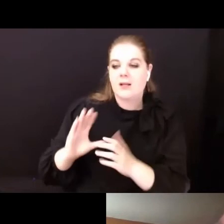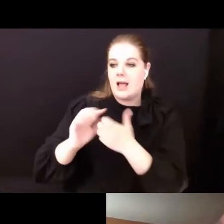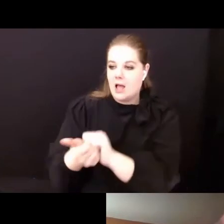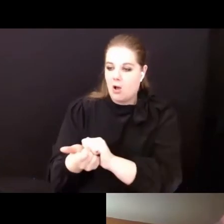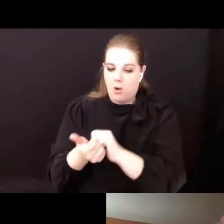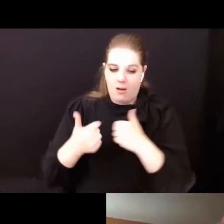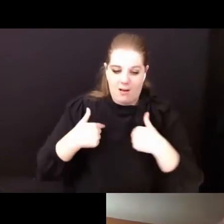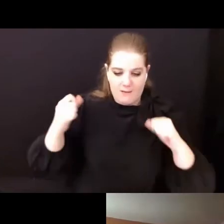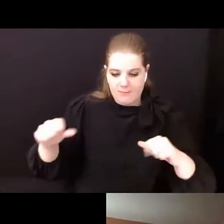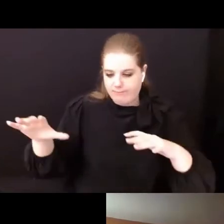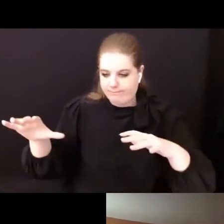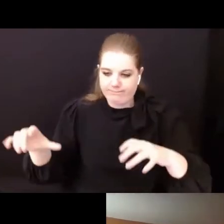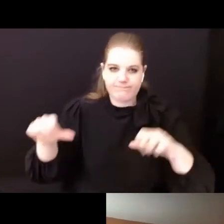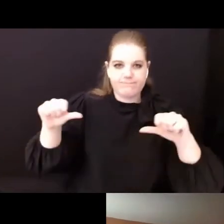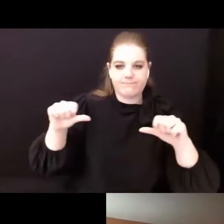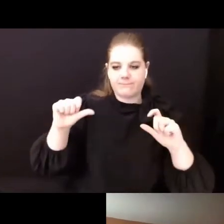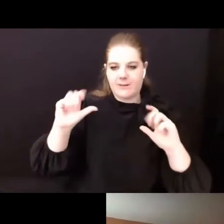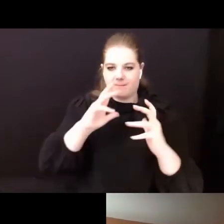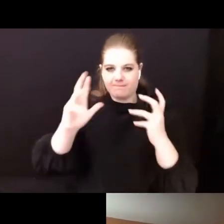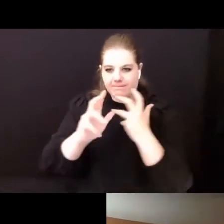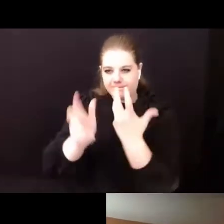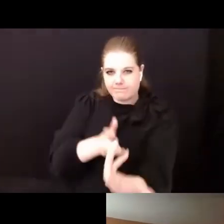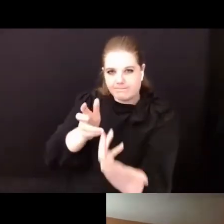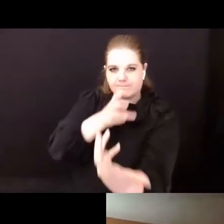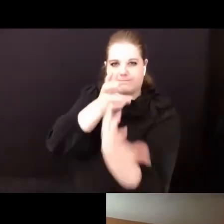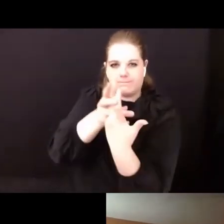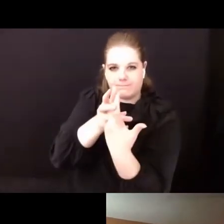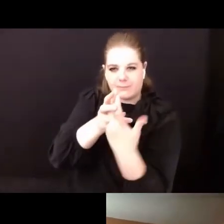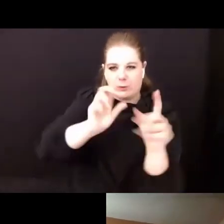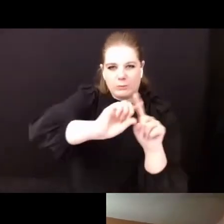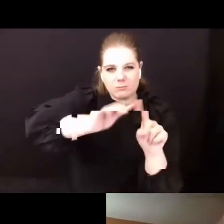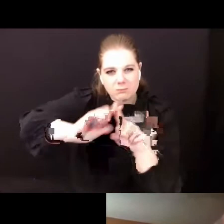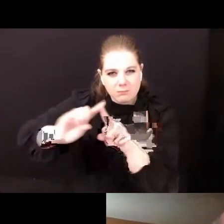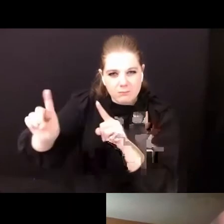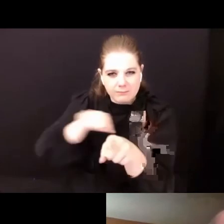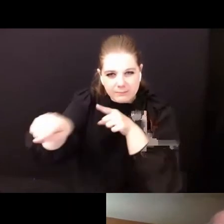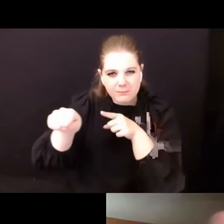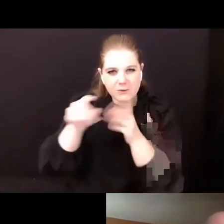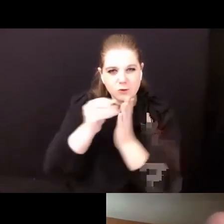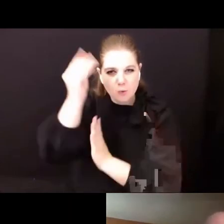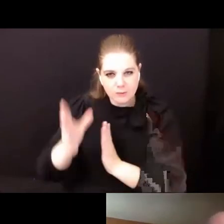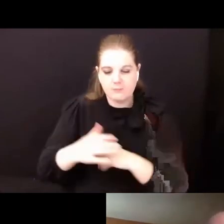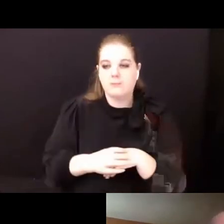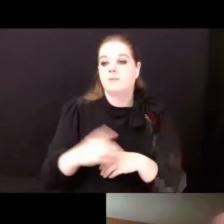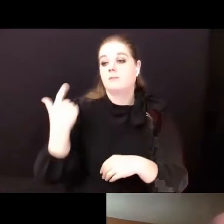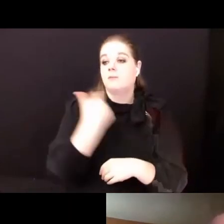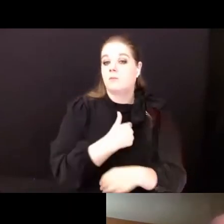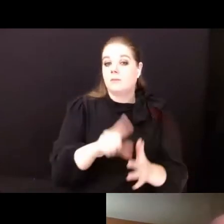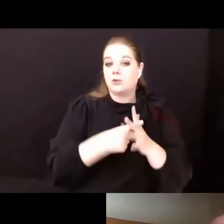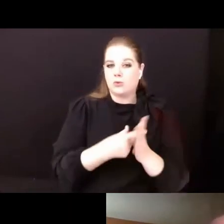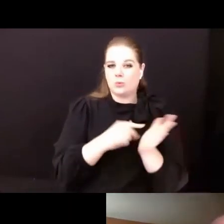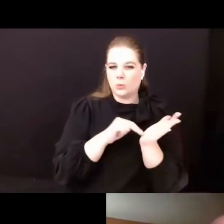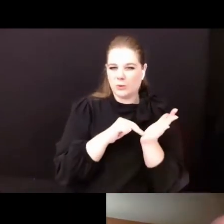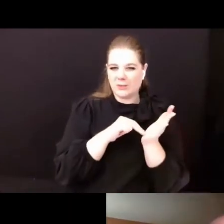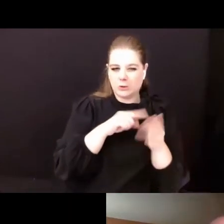to fit to different professions of students. And we started with the nursing students in trying